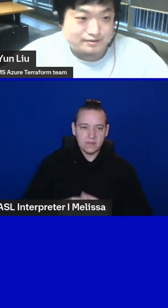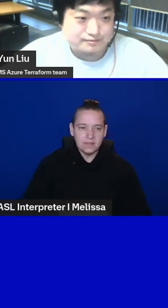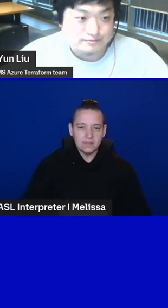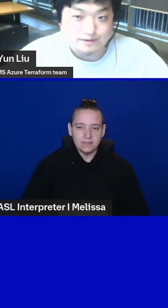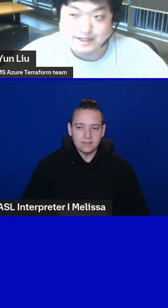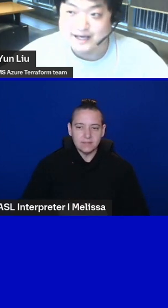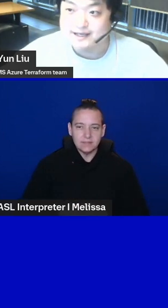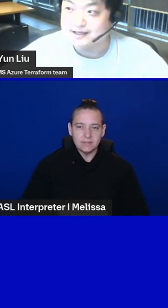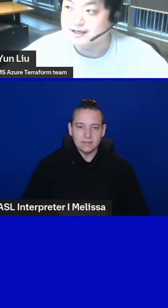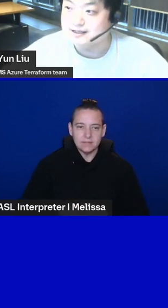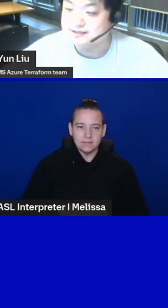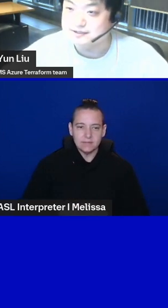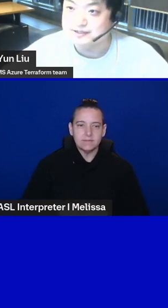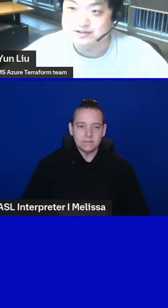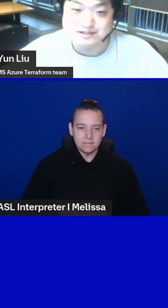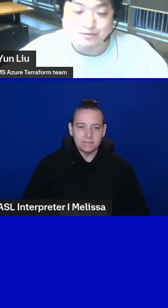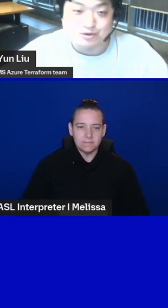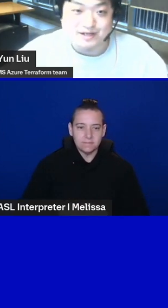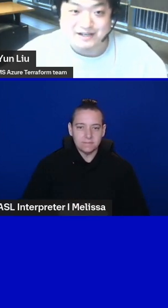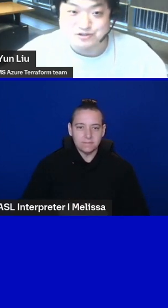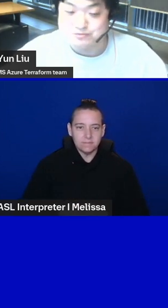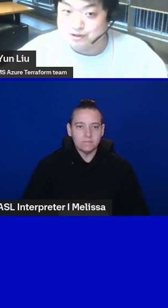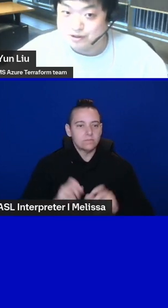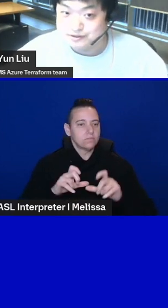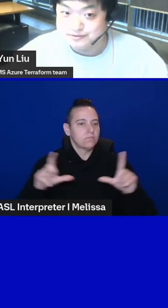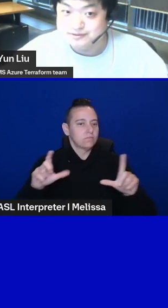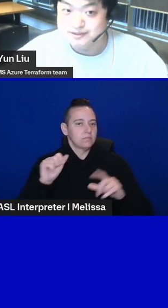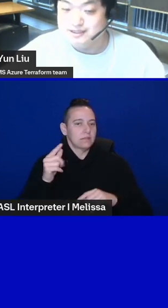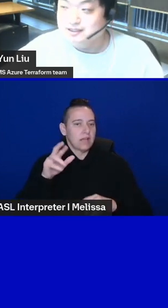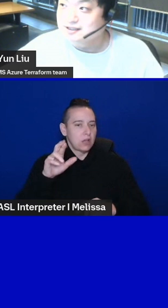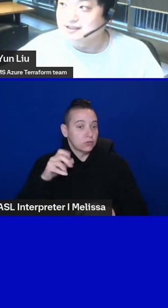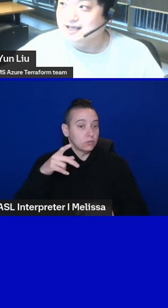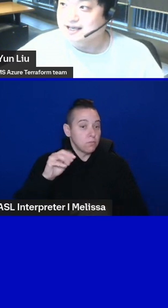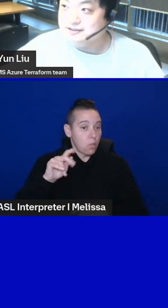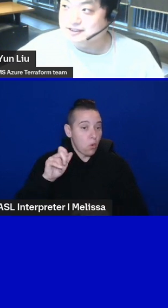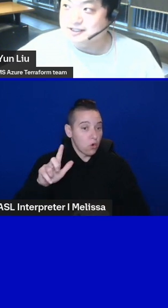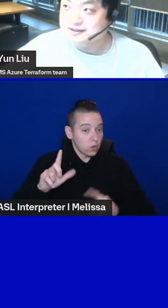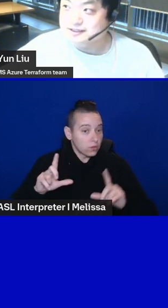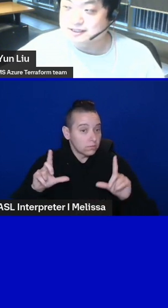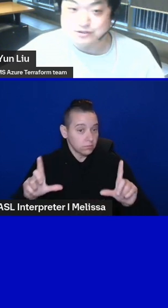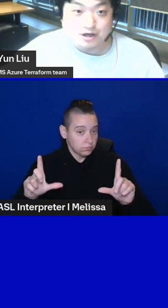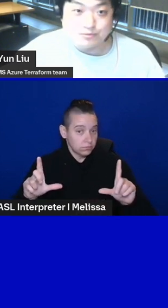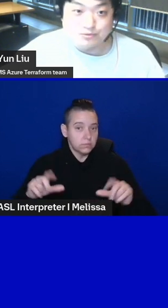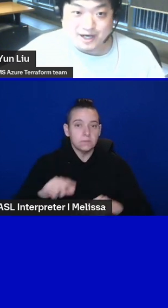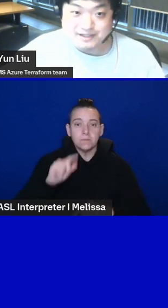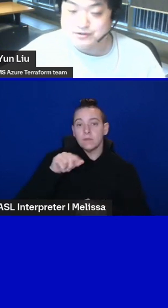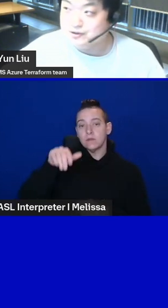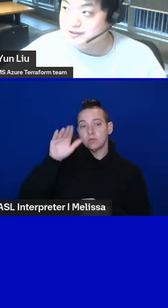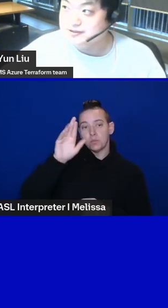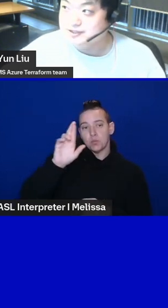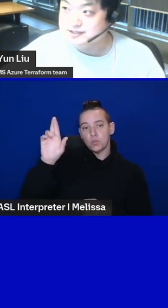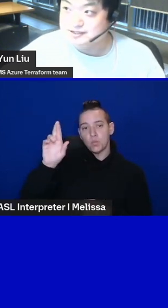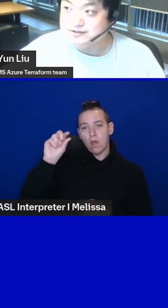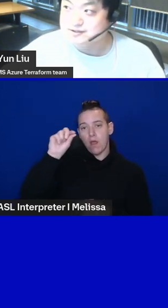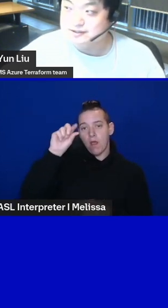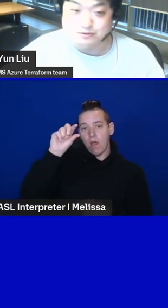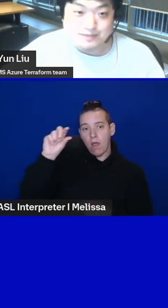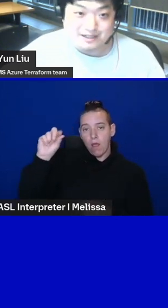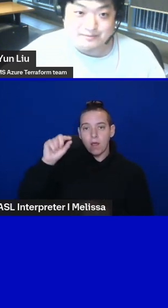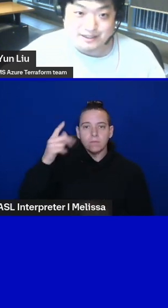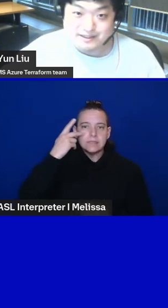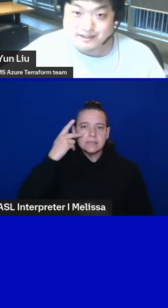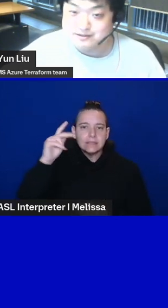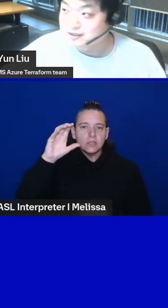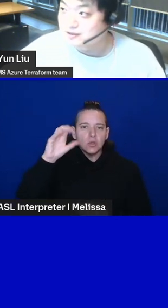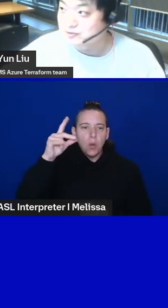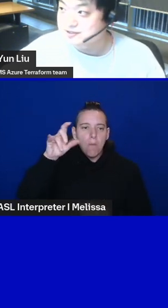So, okay, so here is our Azure portal. And in the top right corner, you can see there's a